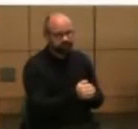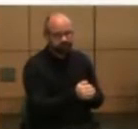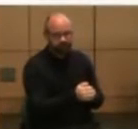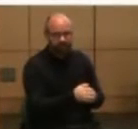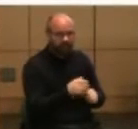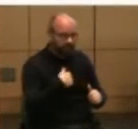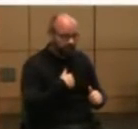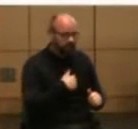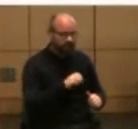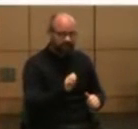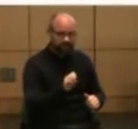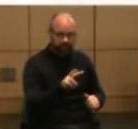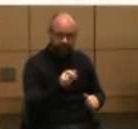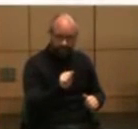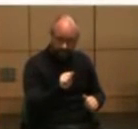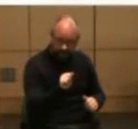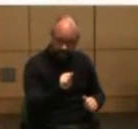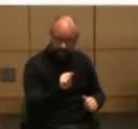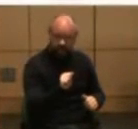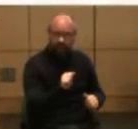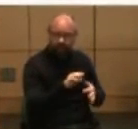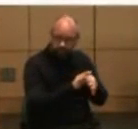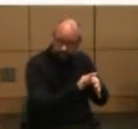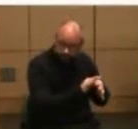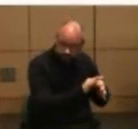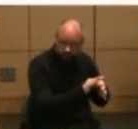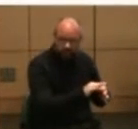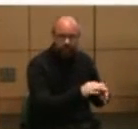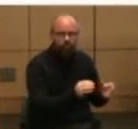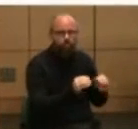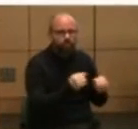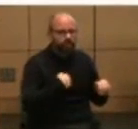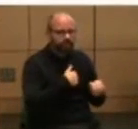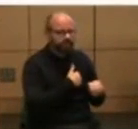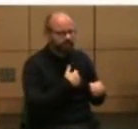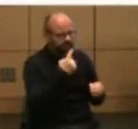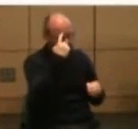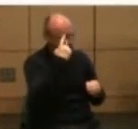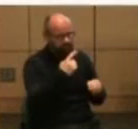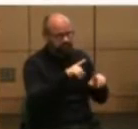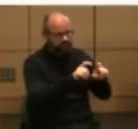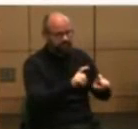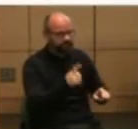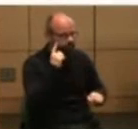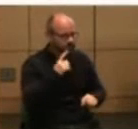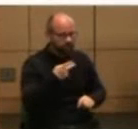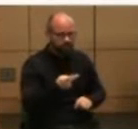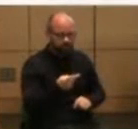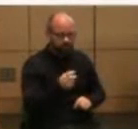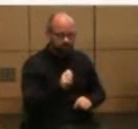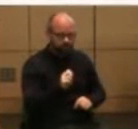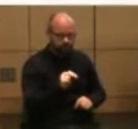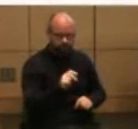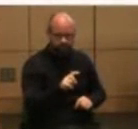aqueduct, more of us are thinking about doing testing for Pendred syndrome, which doesn't show